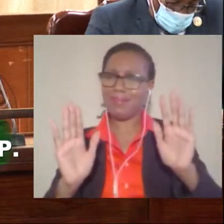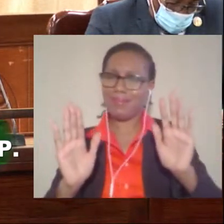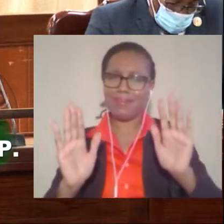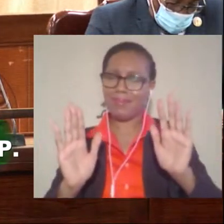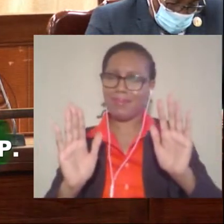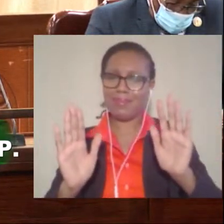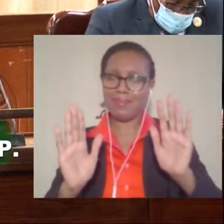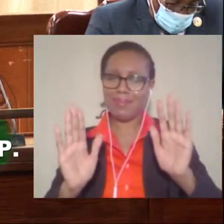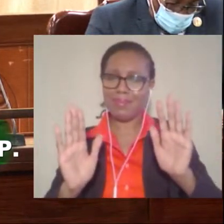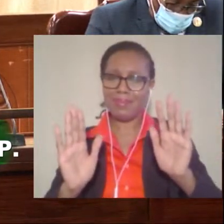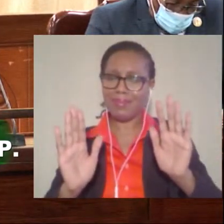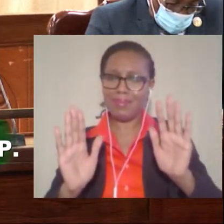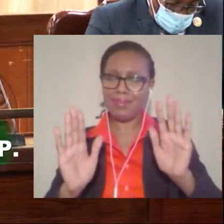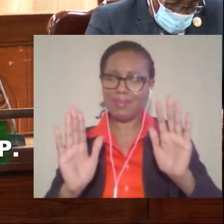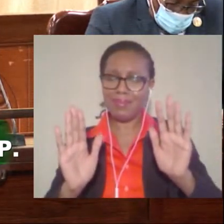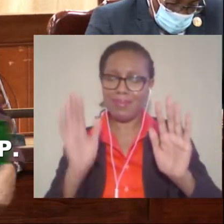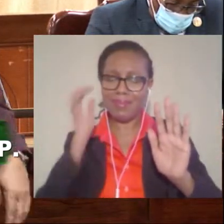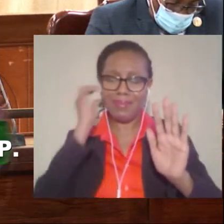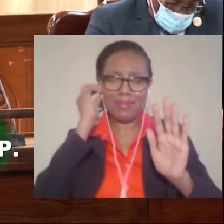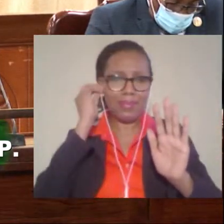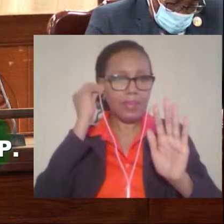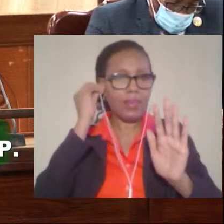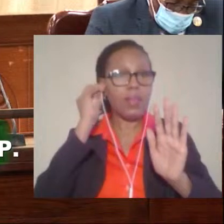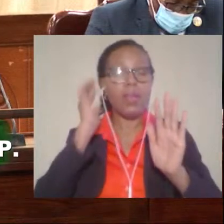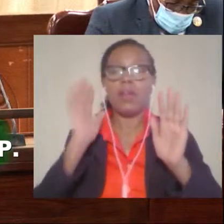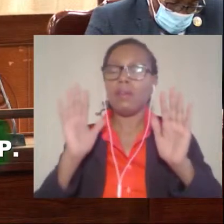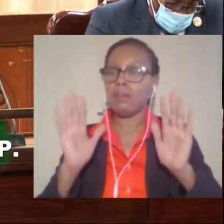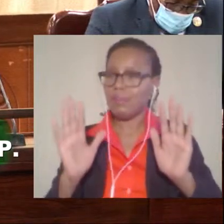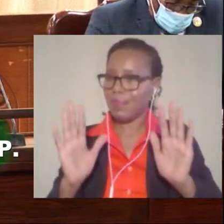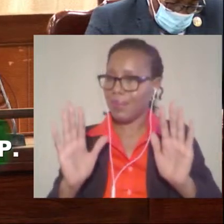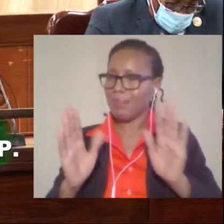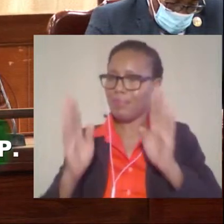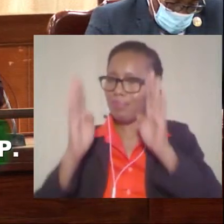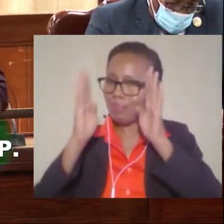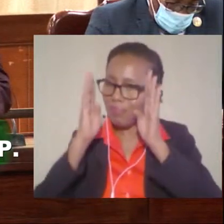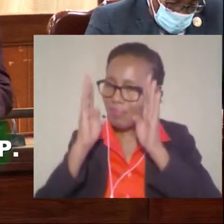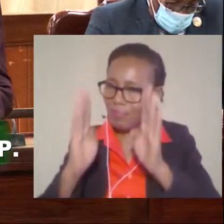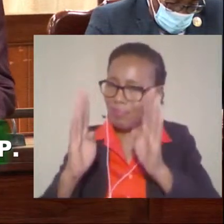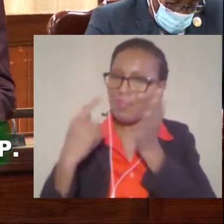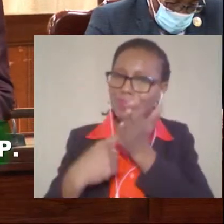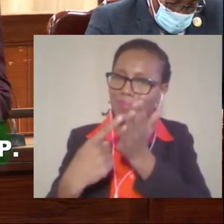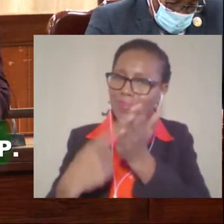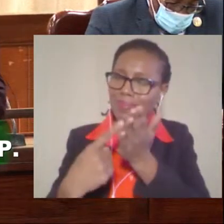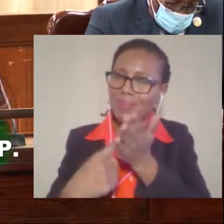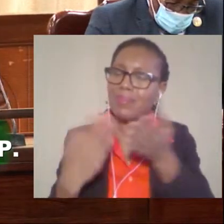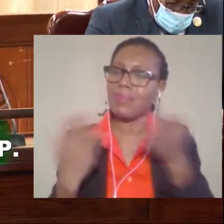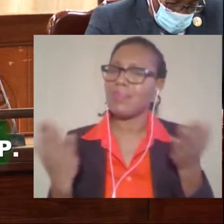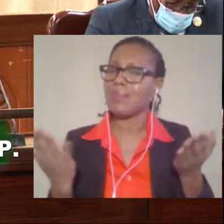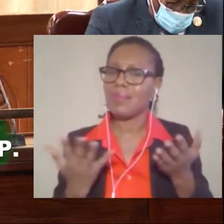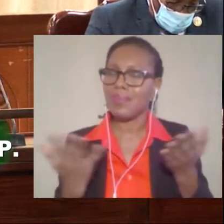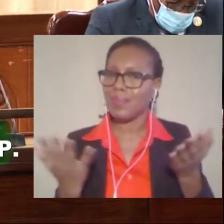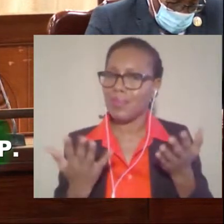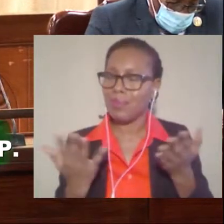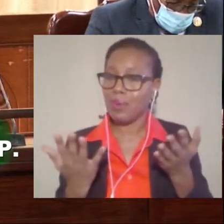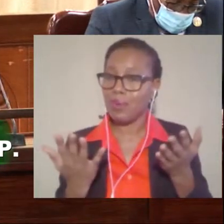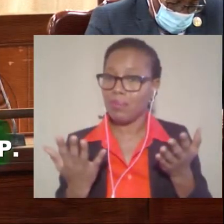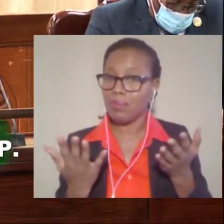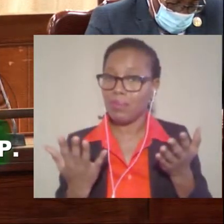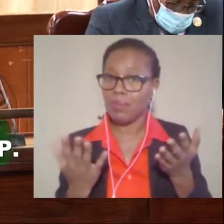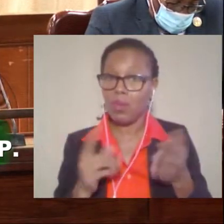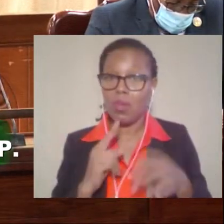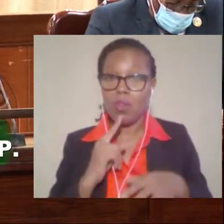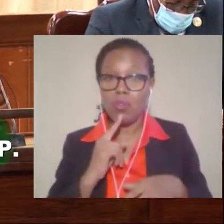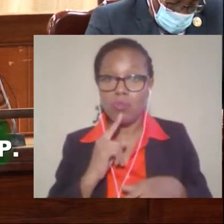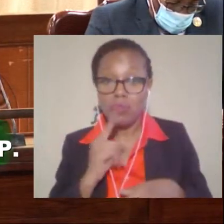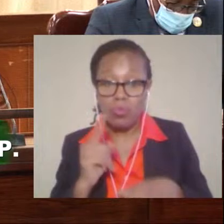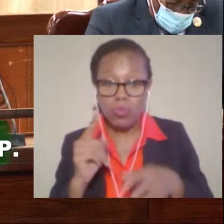Unfortunately, the discussion ought to be, are we really producing more in